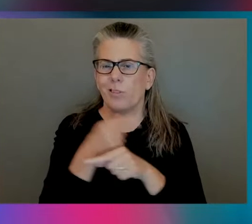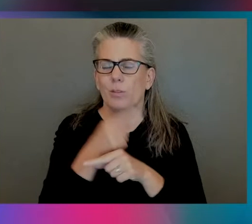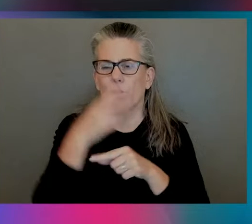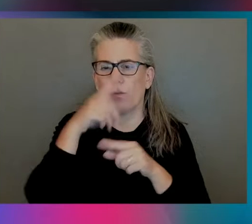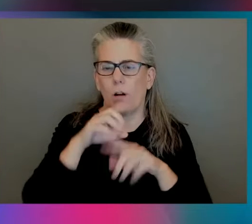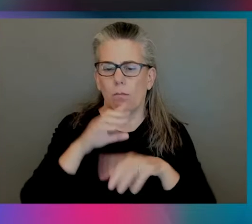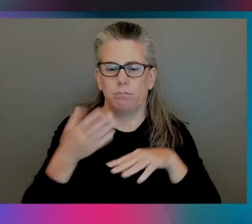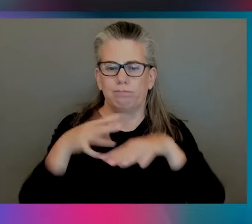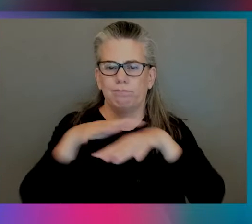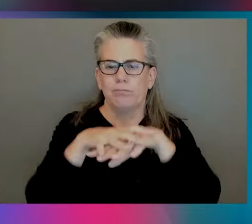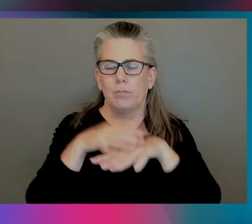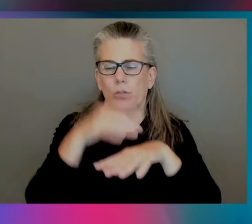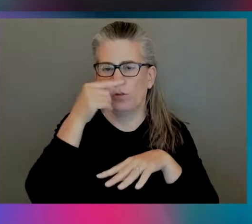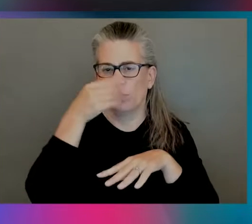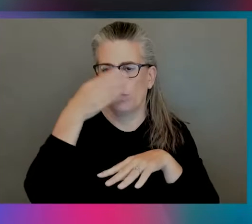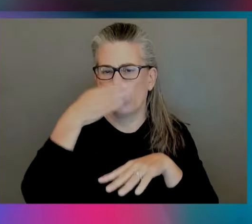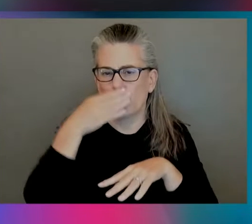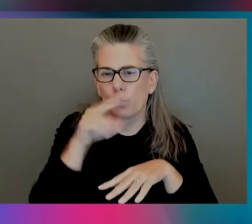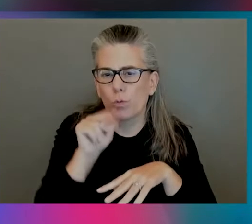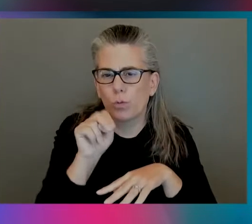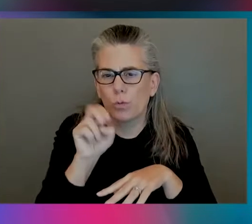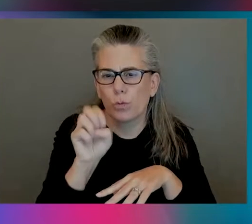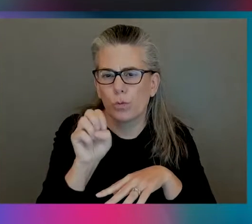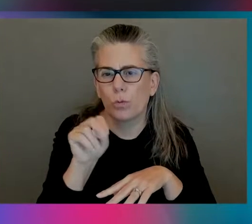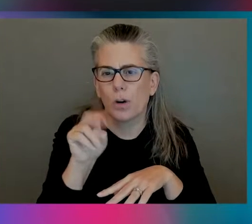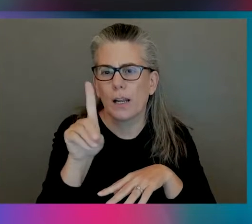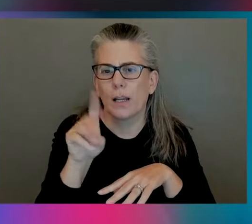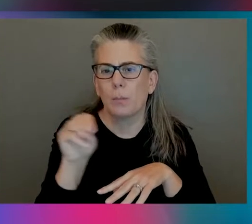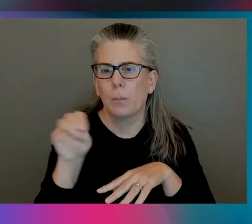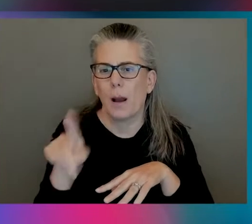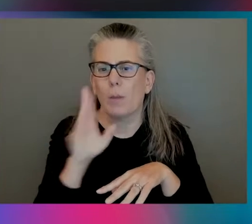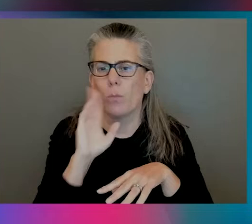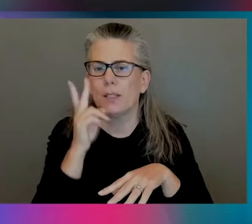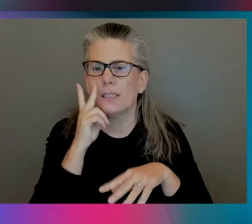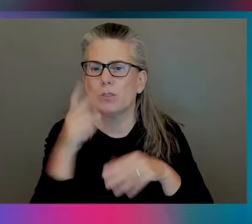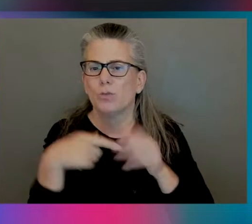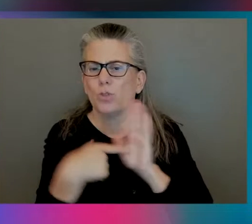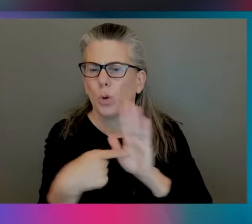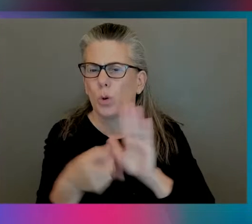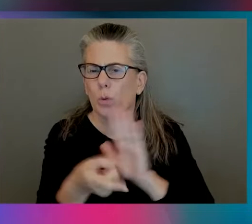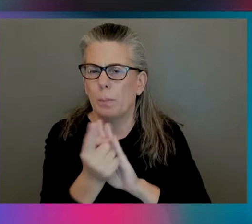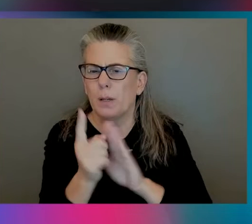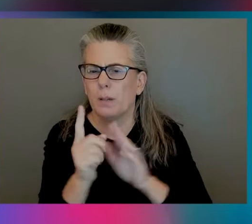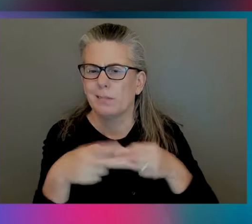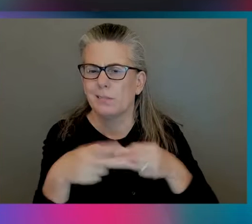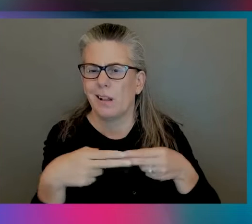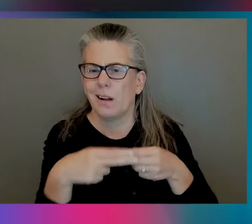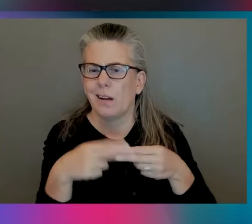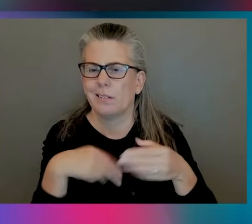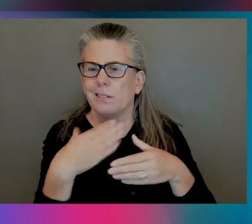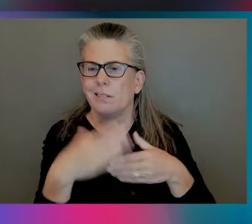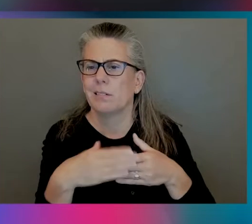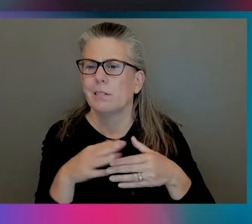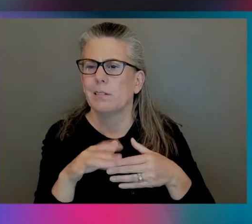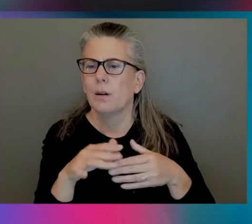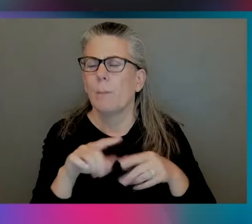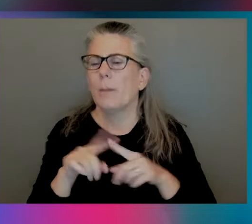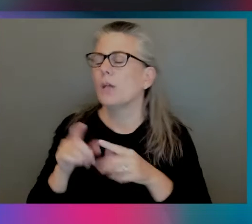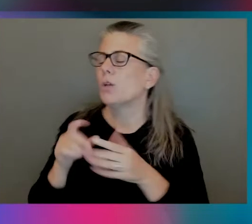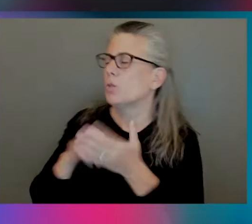see that in just a second when we get into the demo. Excellent. So I think there's a lot going on. We have Amplify Geo, REST